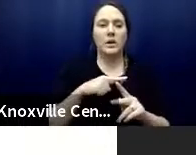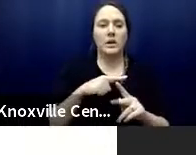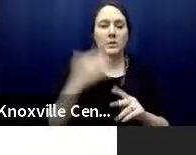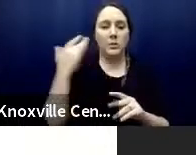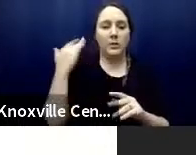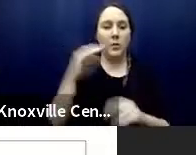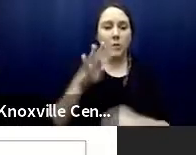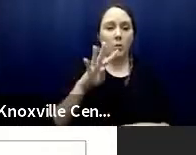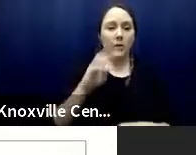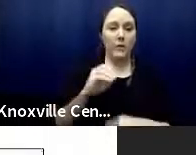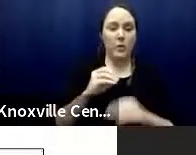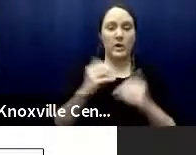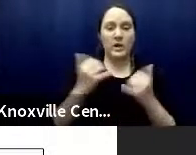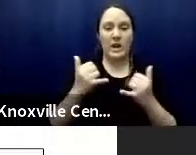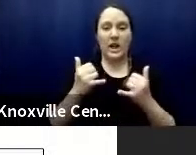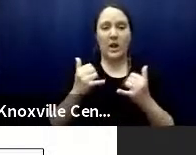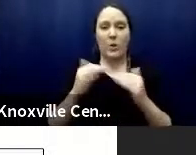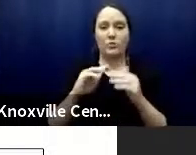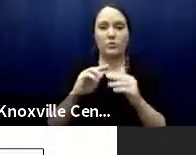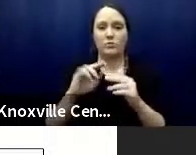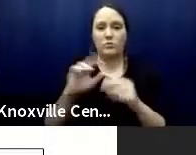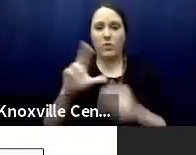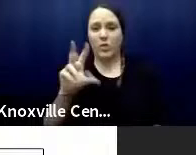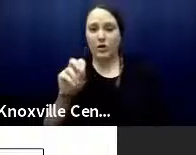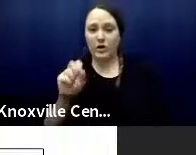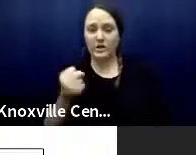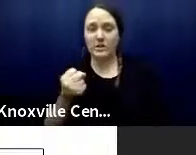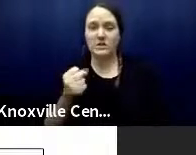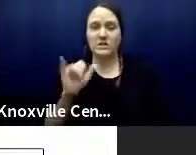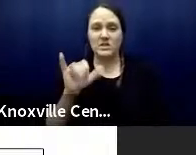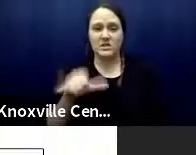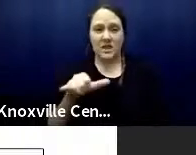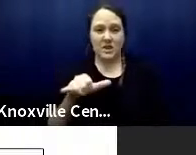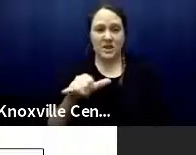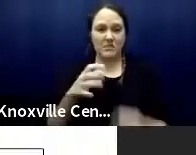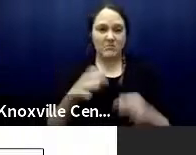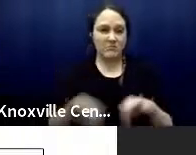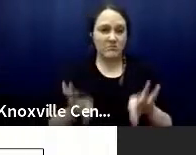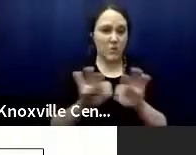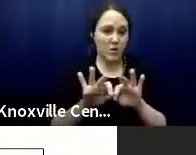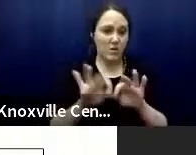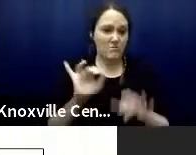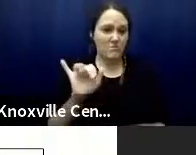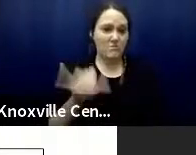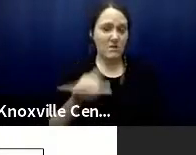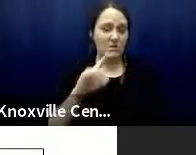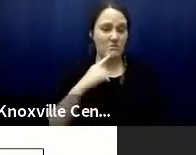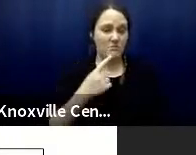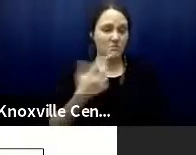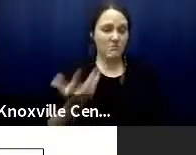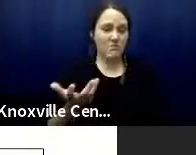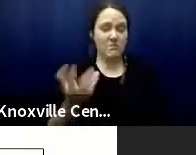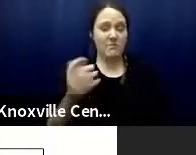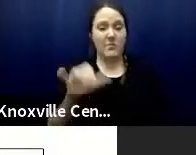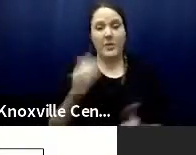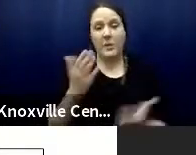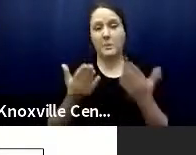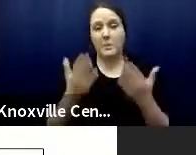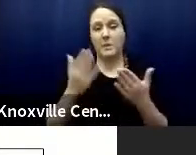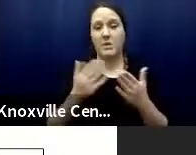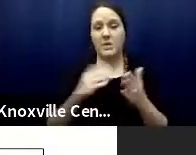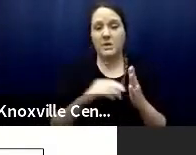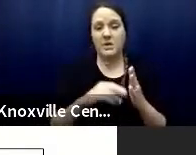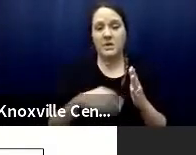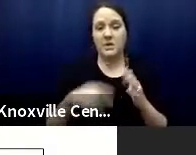40s to the high 30s. Is that significant? Is there any significance to that? Does that maybe imply a less